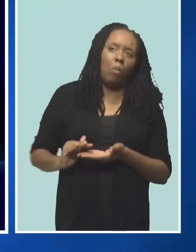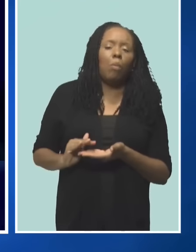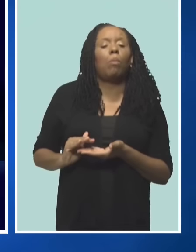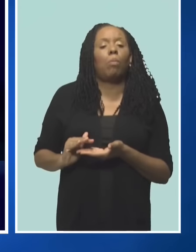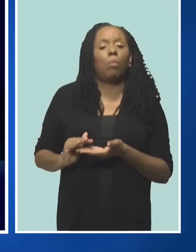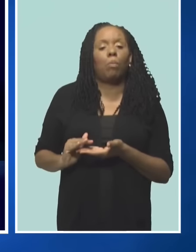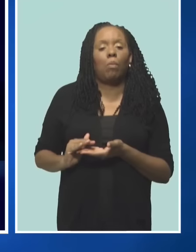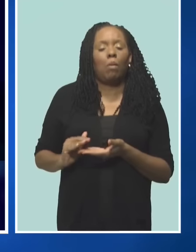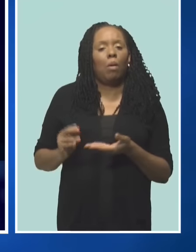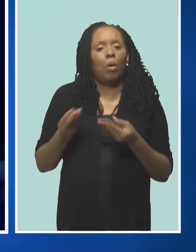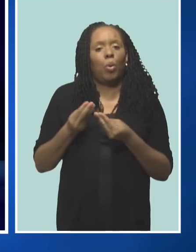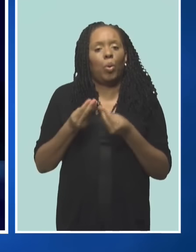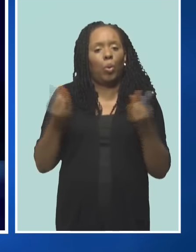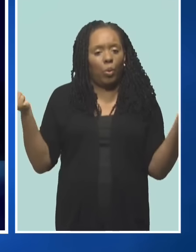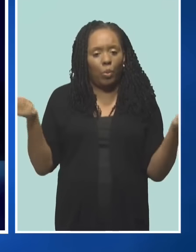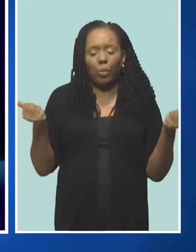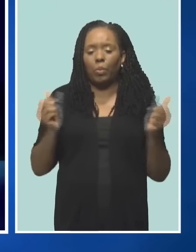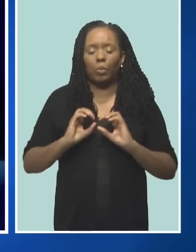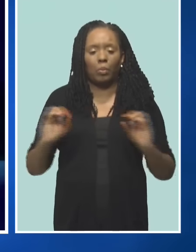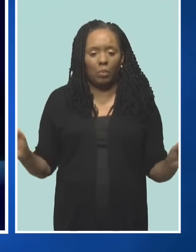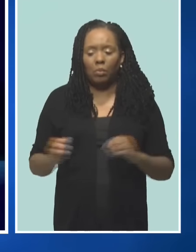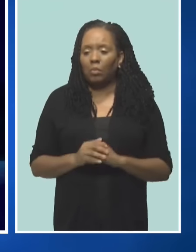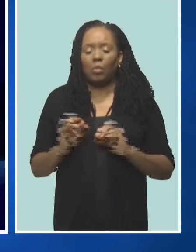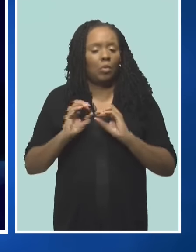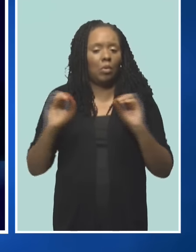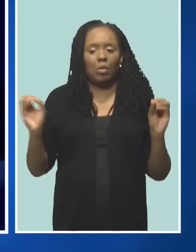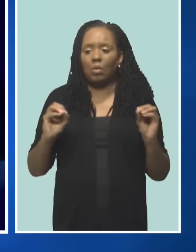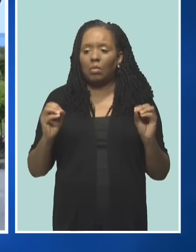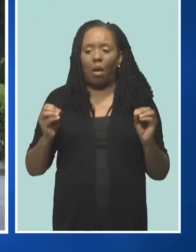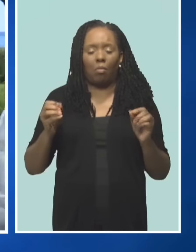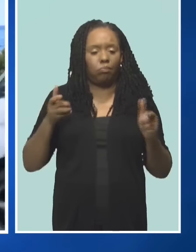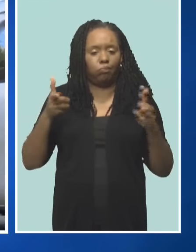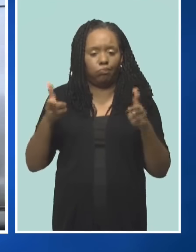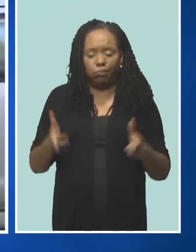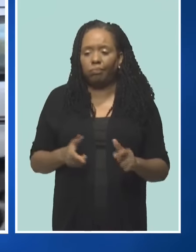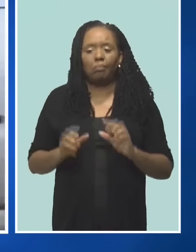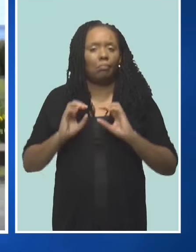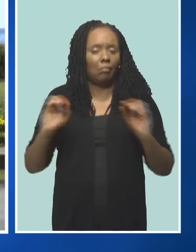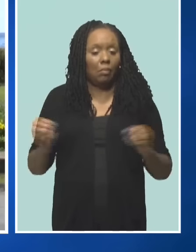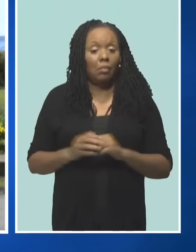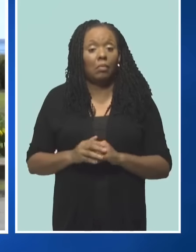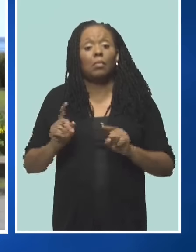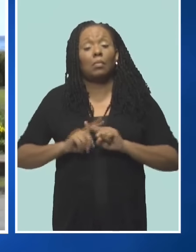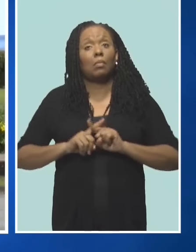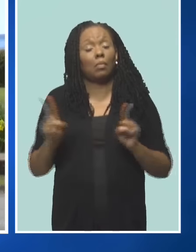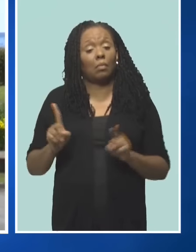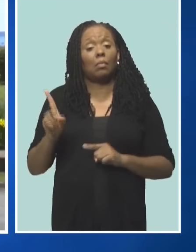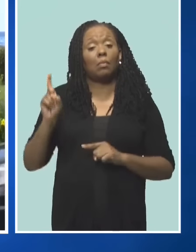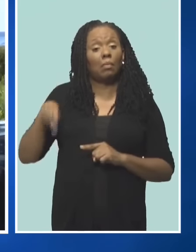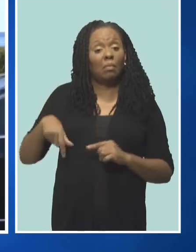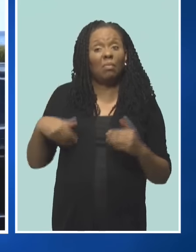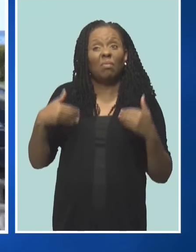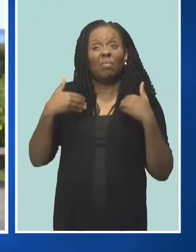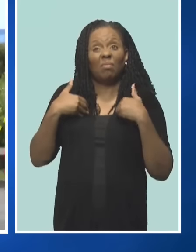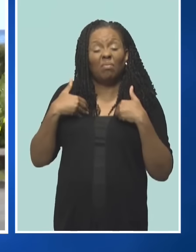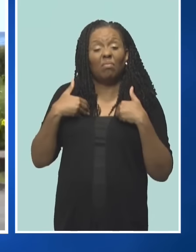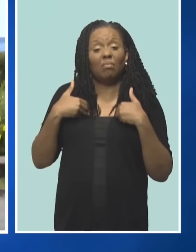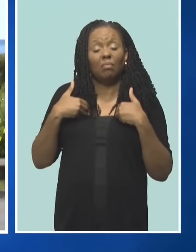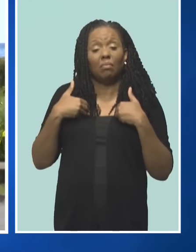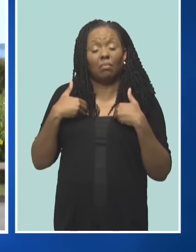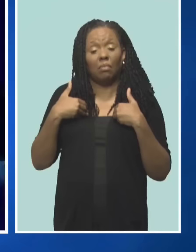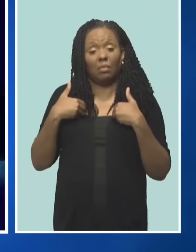non-existence of such offenses occurring, that is firearms-related offenses. So yes, we are satisfied the way the overall crime